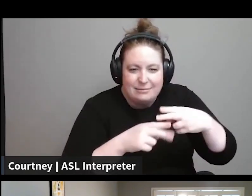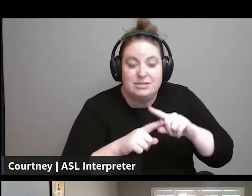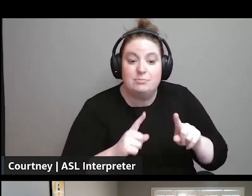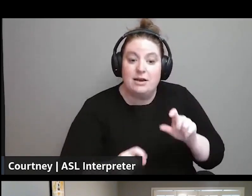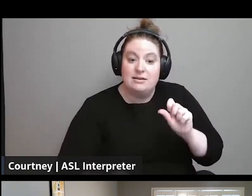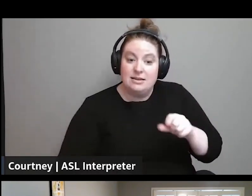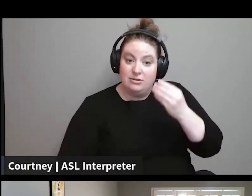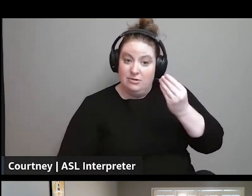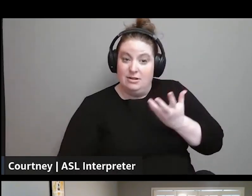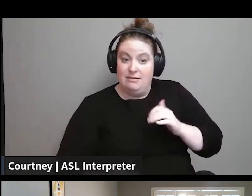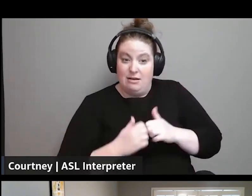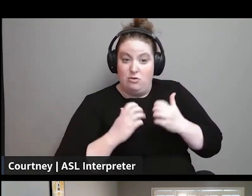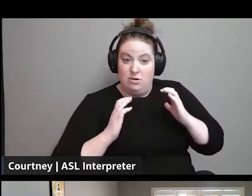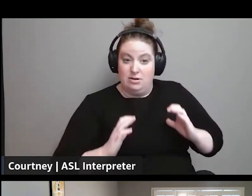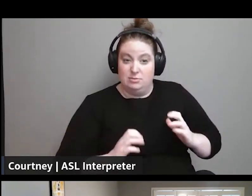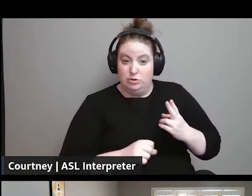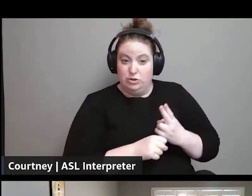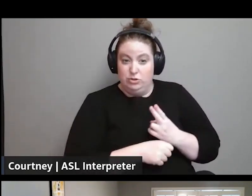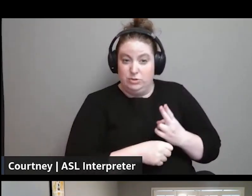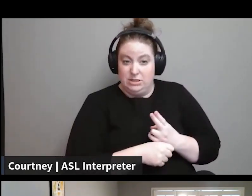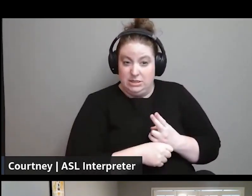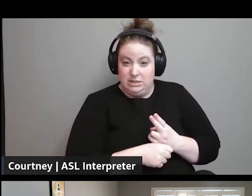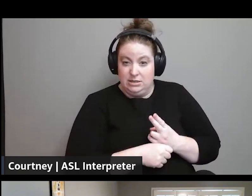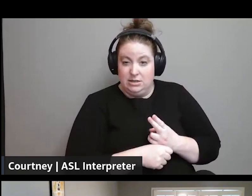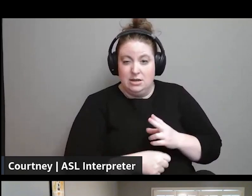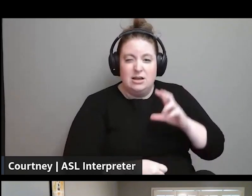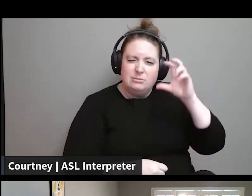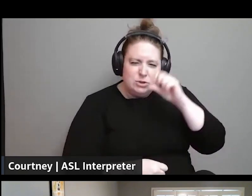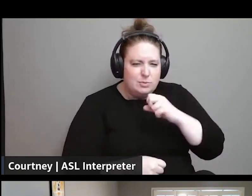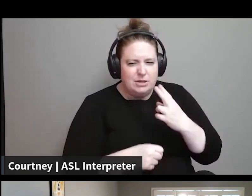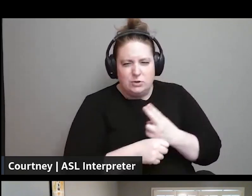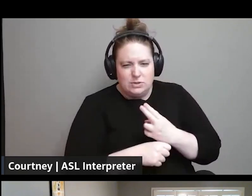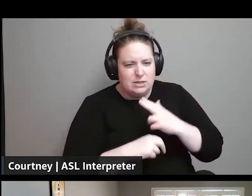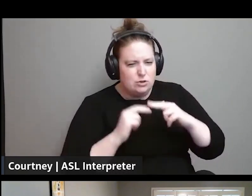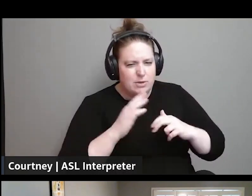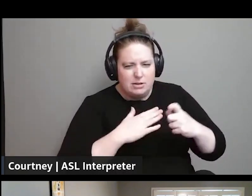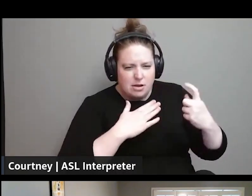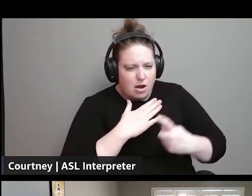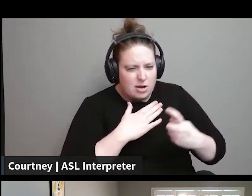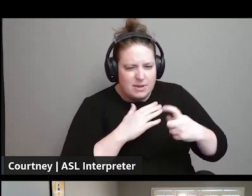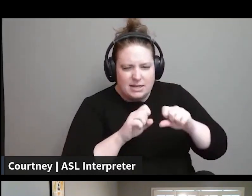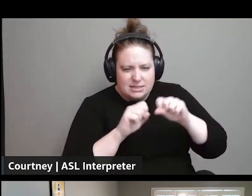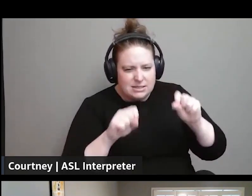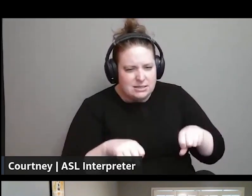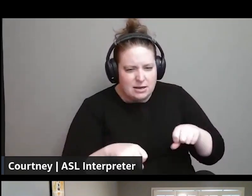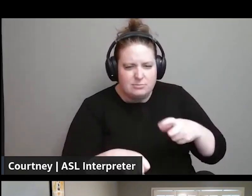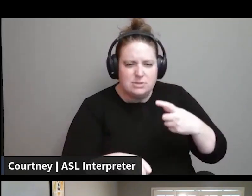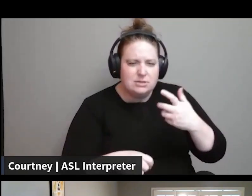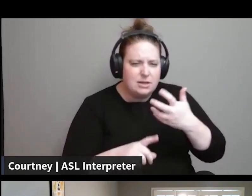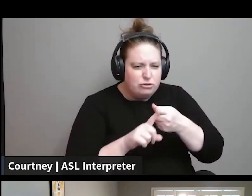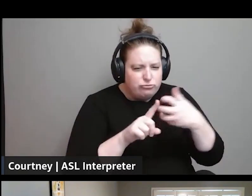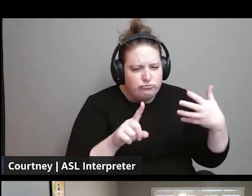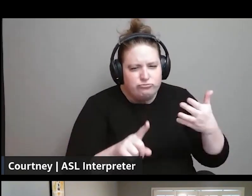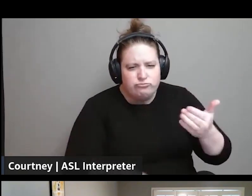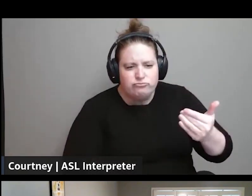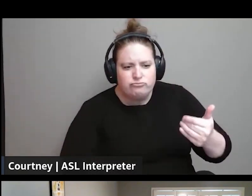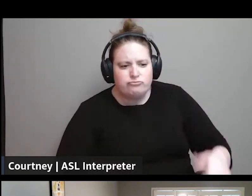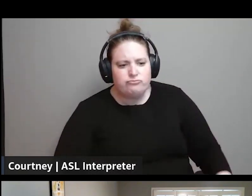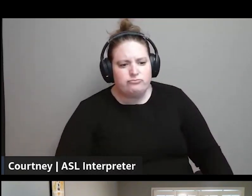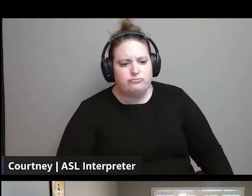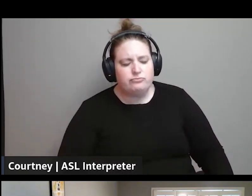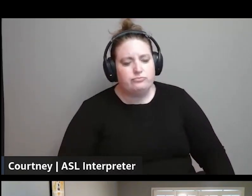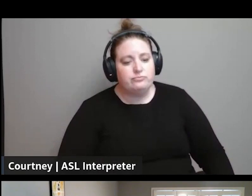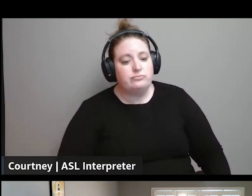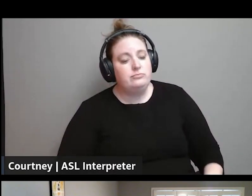using this? I'm assuming they're using this to build automated systems. Can you talk a little bit about that? Yeah.